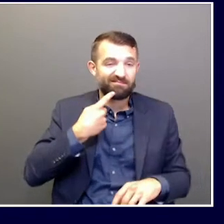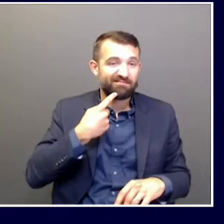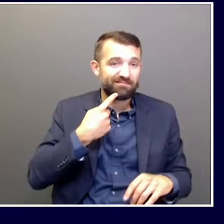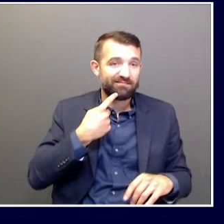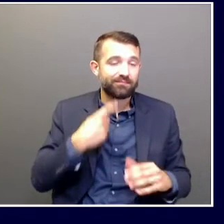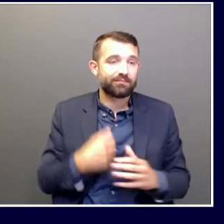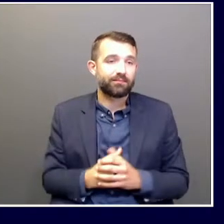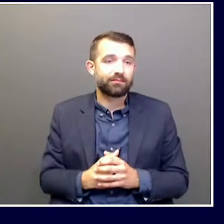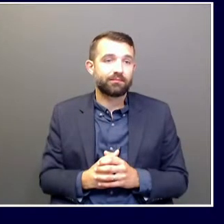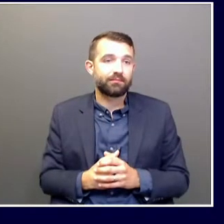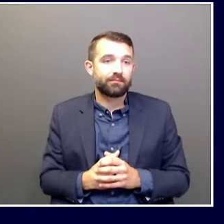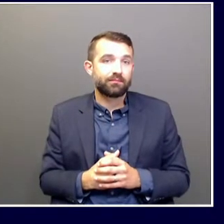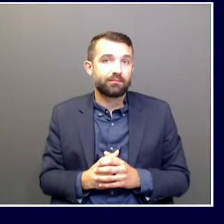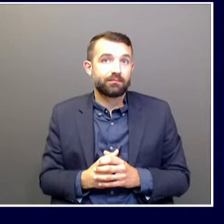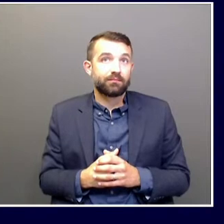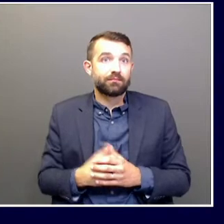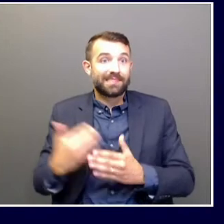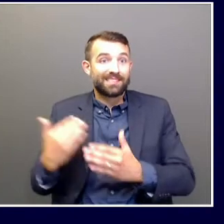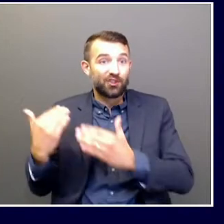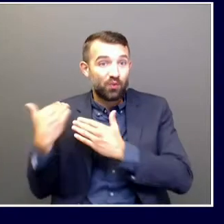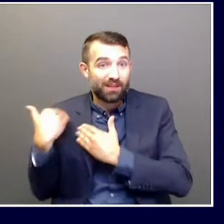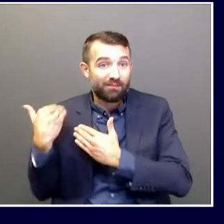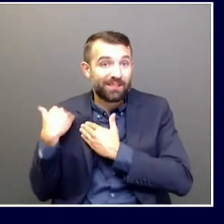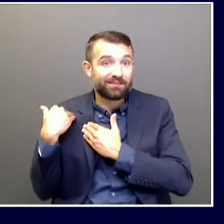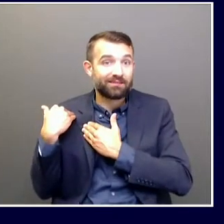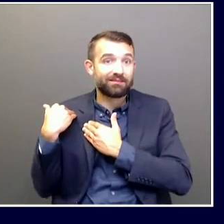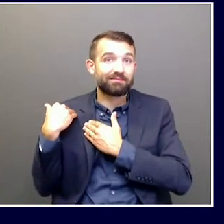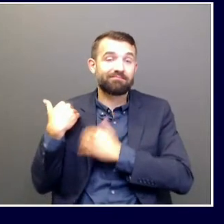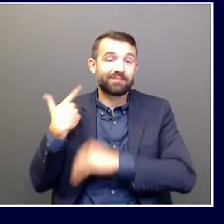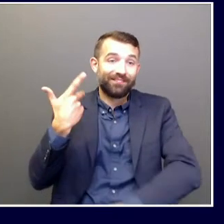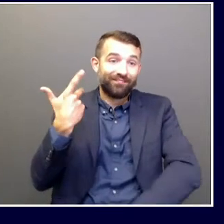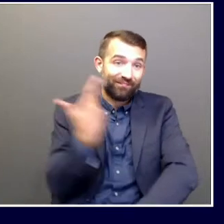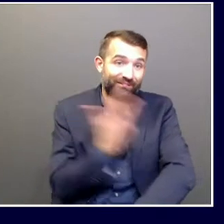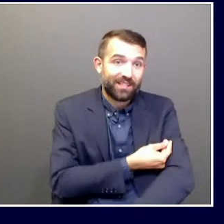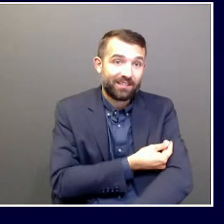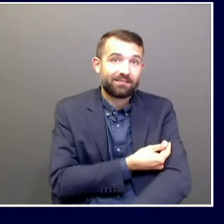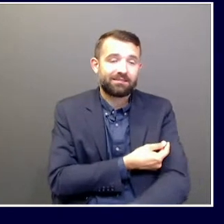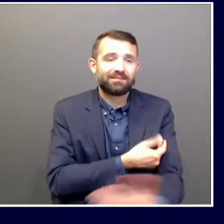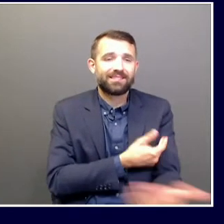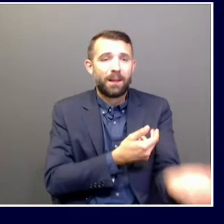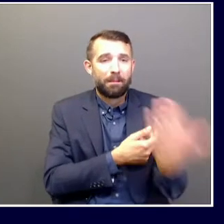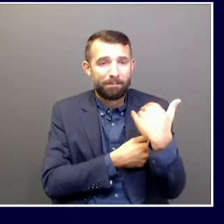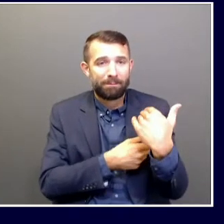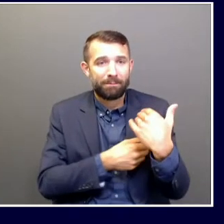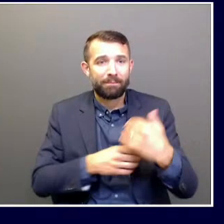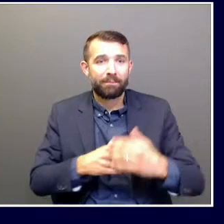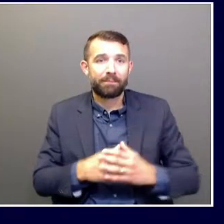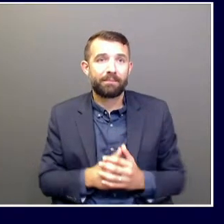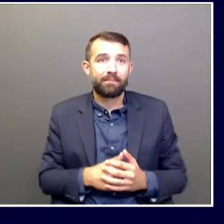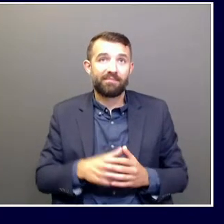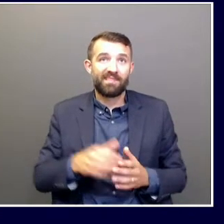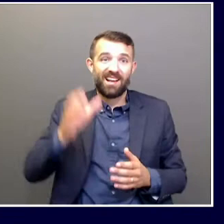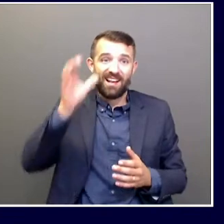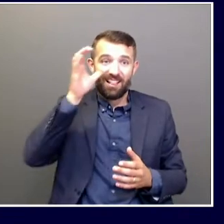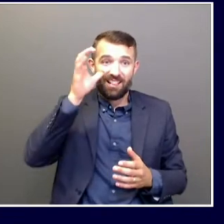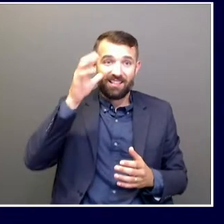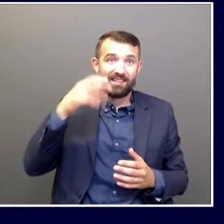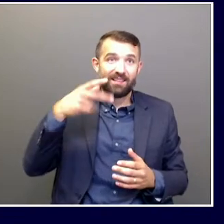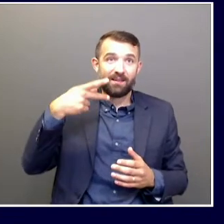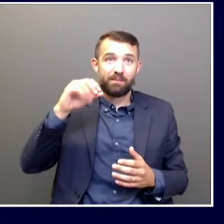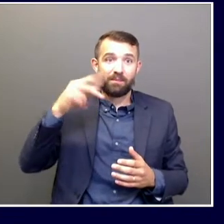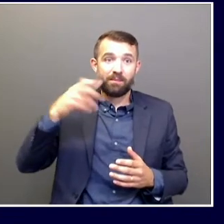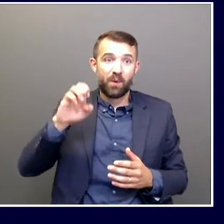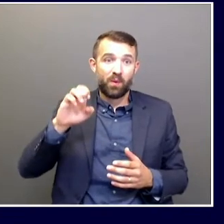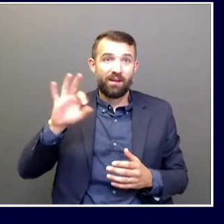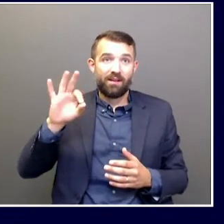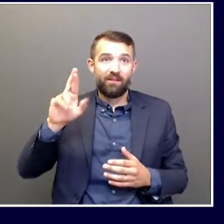the responsibility of getting vaccinated more seriously. And listen to what people like Pope Francis have said.